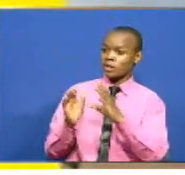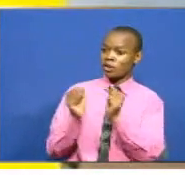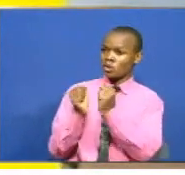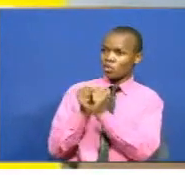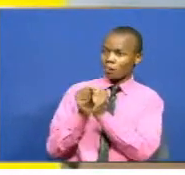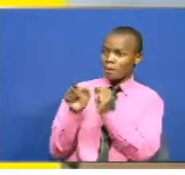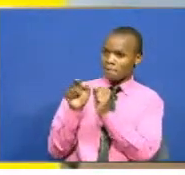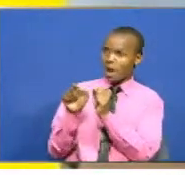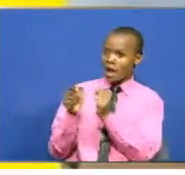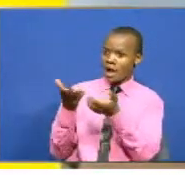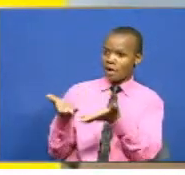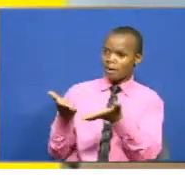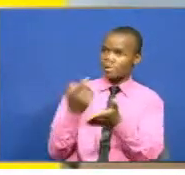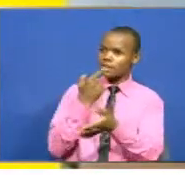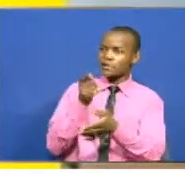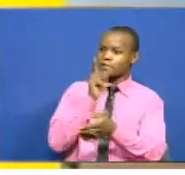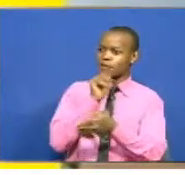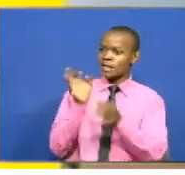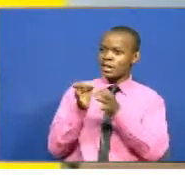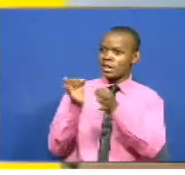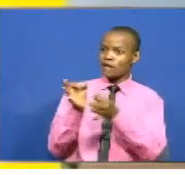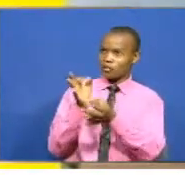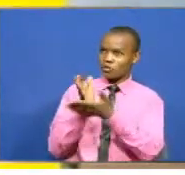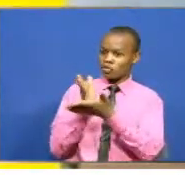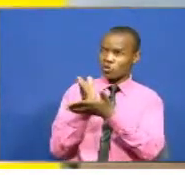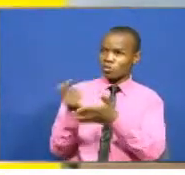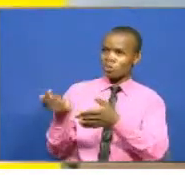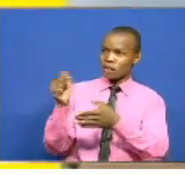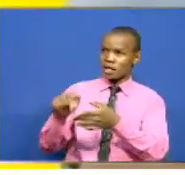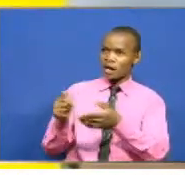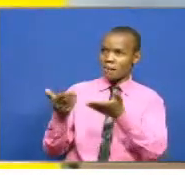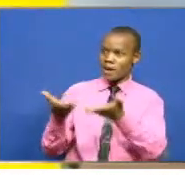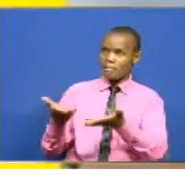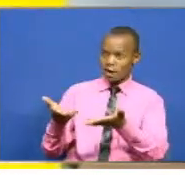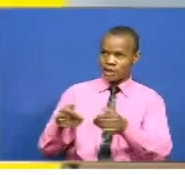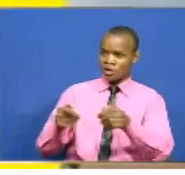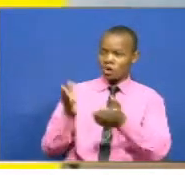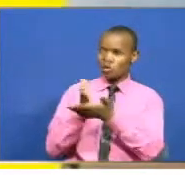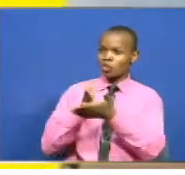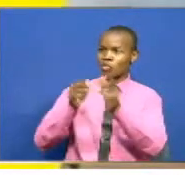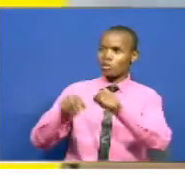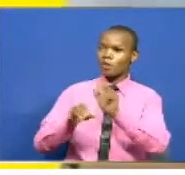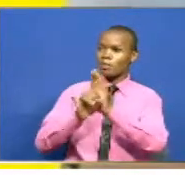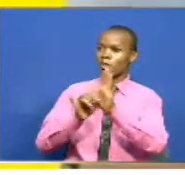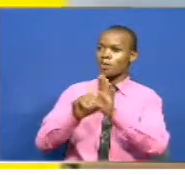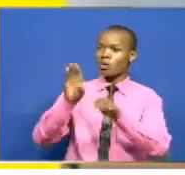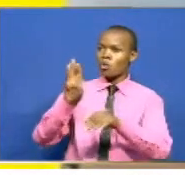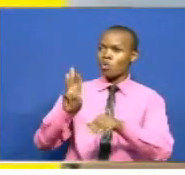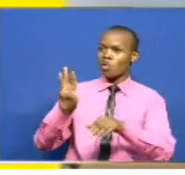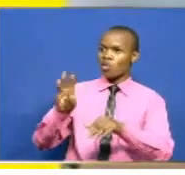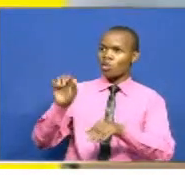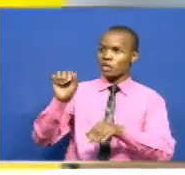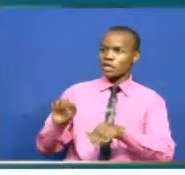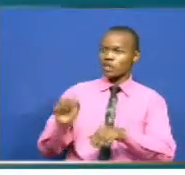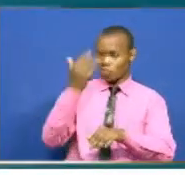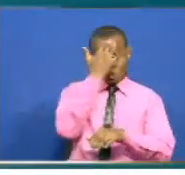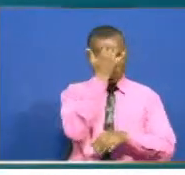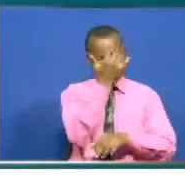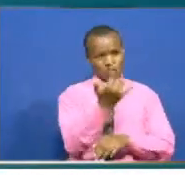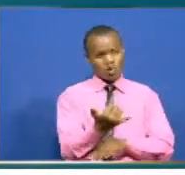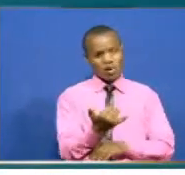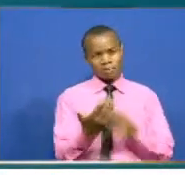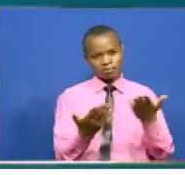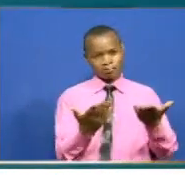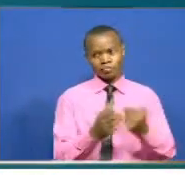here, I said if Adam and Eve came today, mm-hmm. they will identify with Wajir South. And I want to keep repeating that. It might be